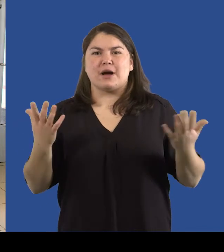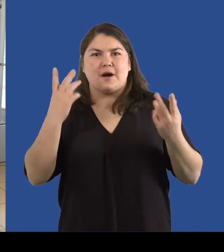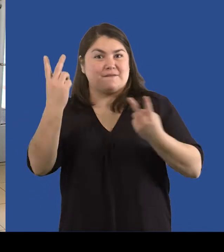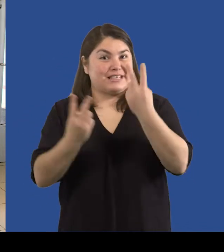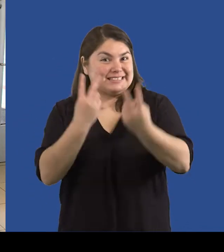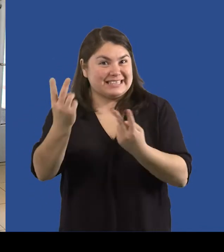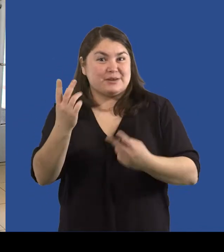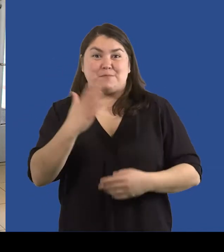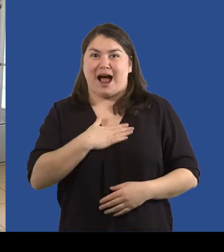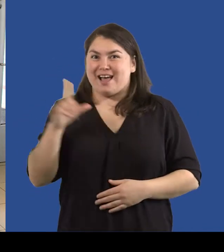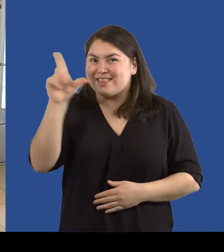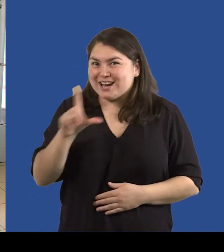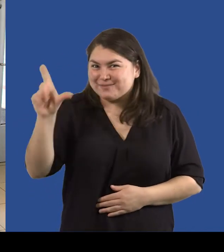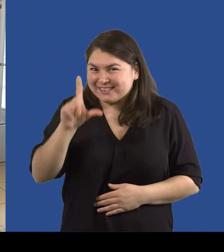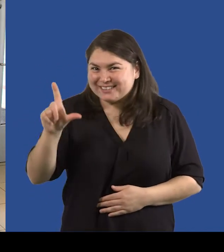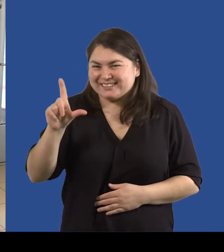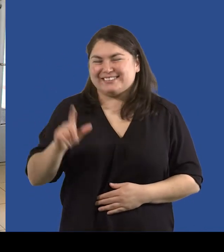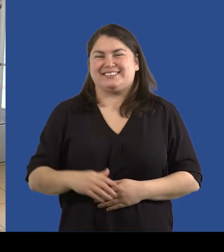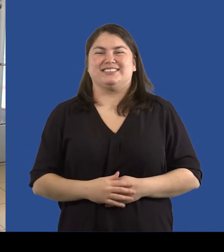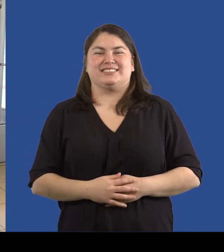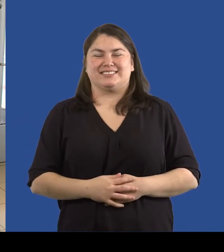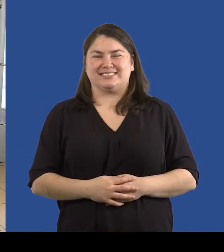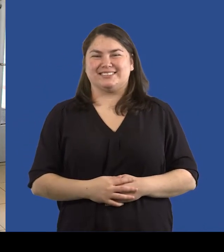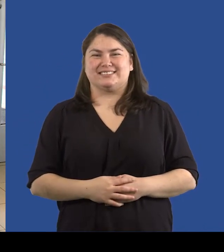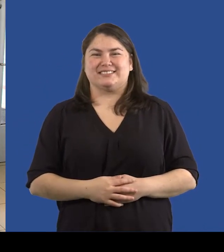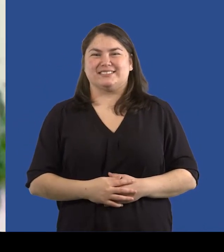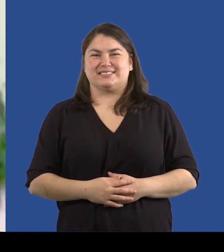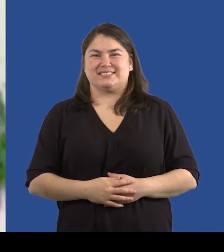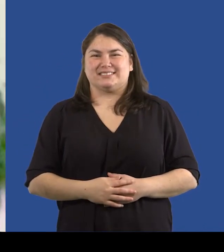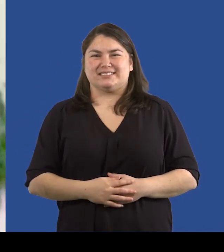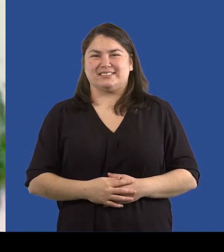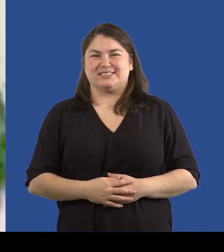Today, I am visiting my library.